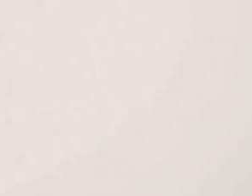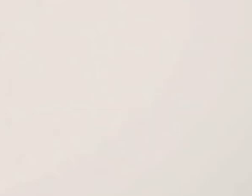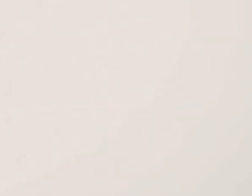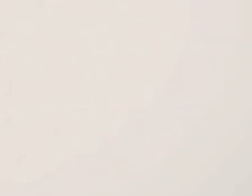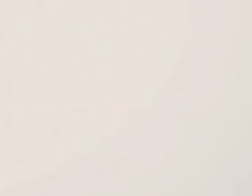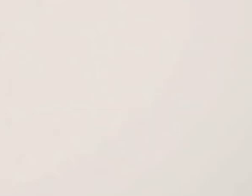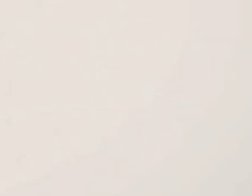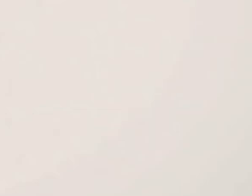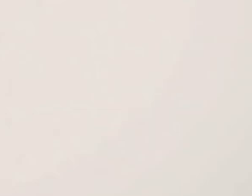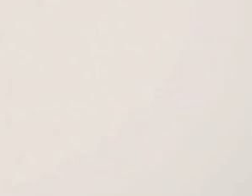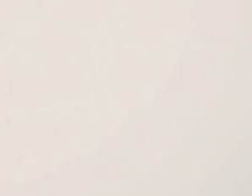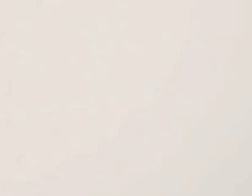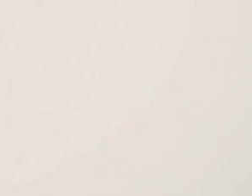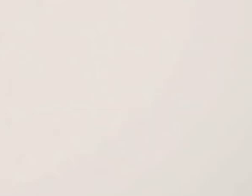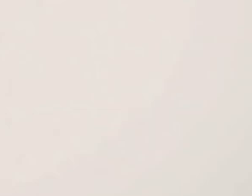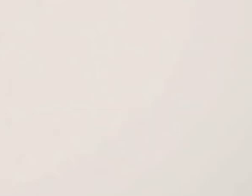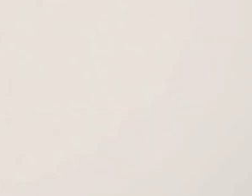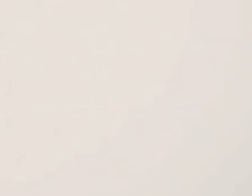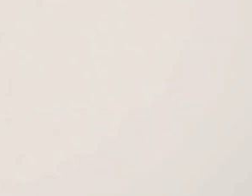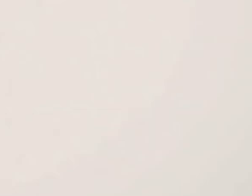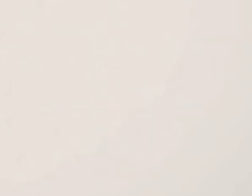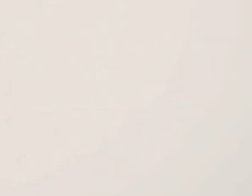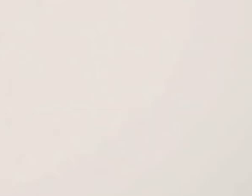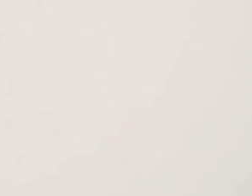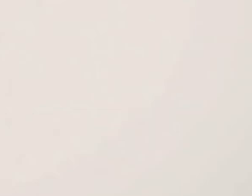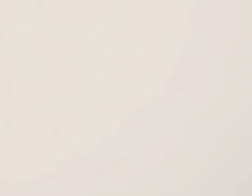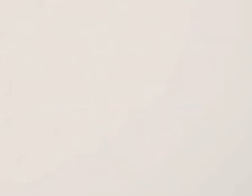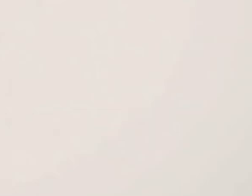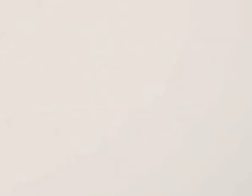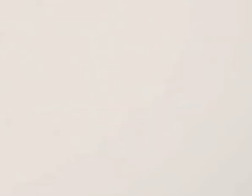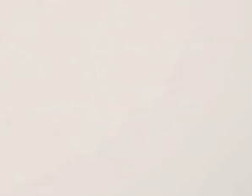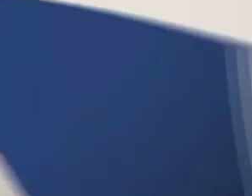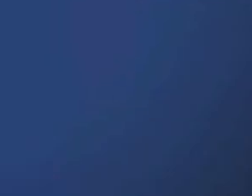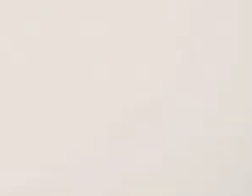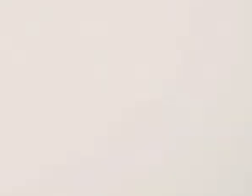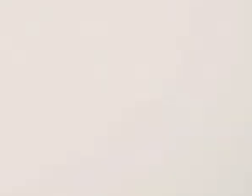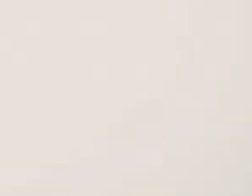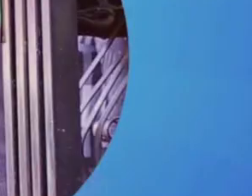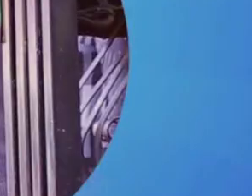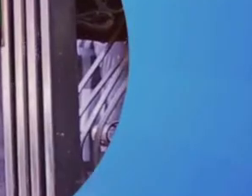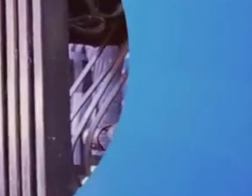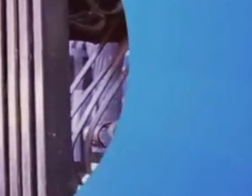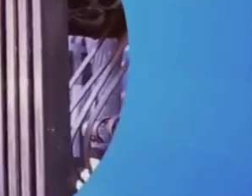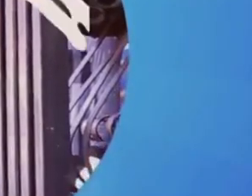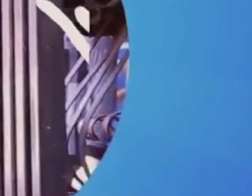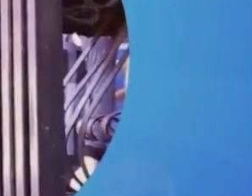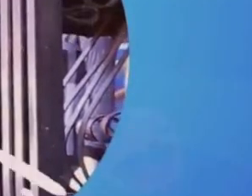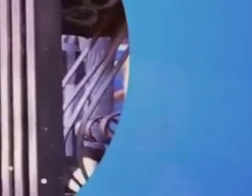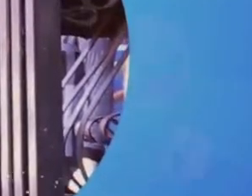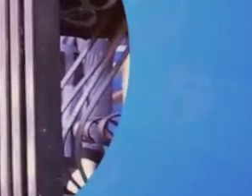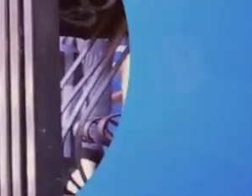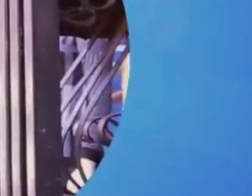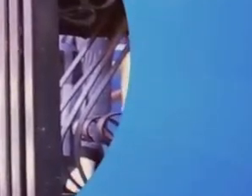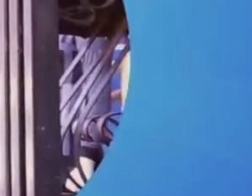We appreciate you. Uganda Revenue Authority, developing Uganda together.